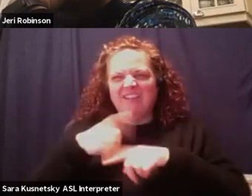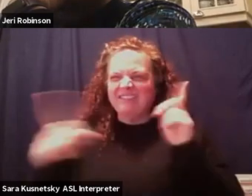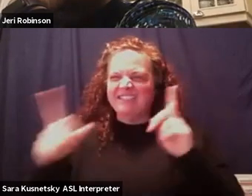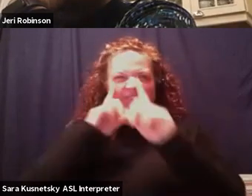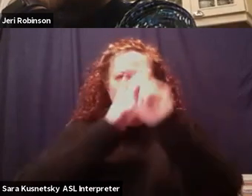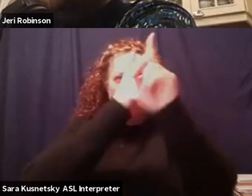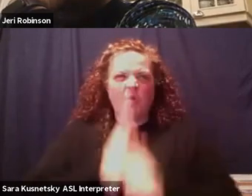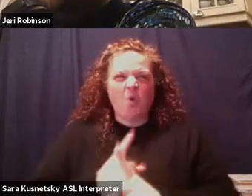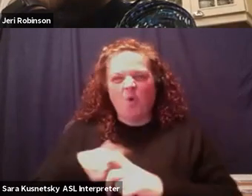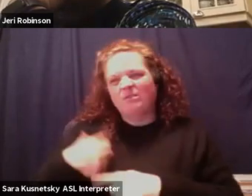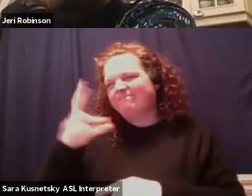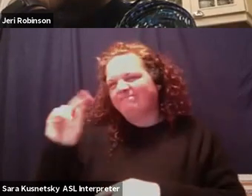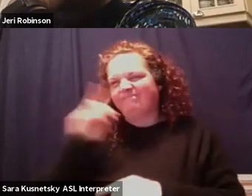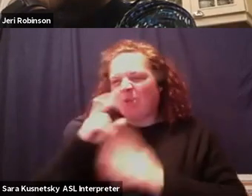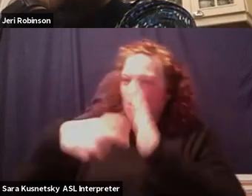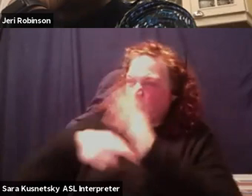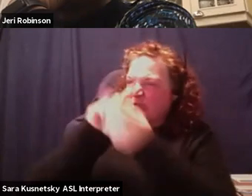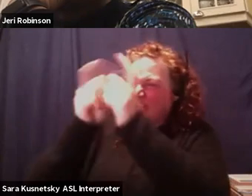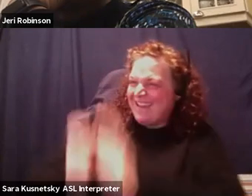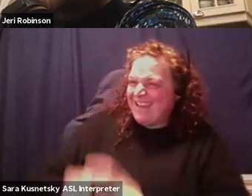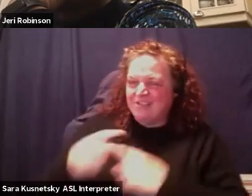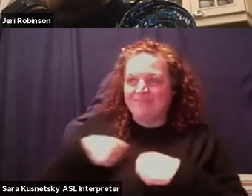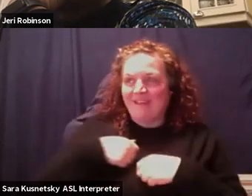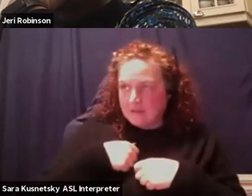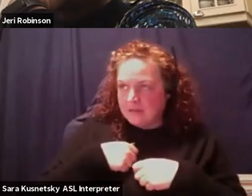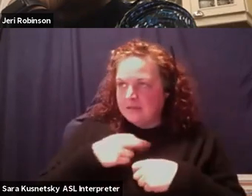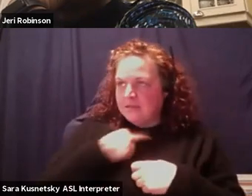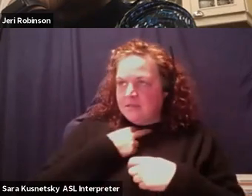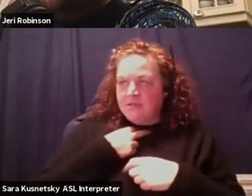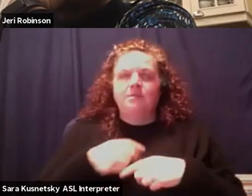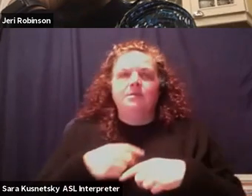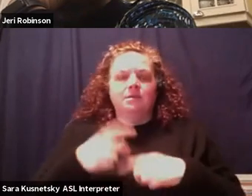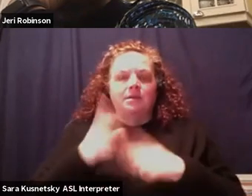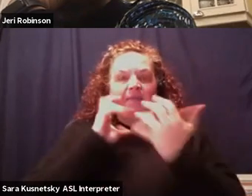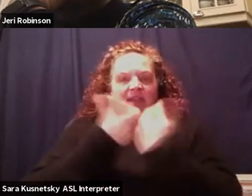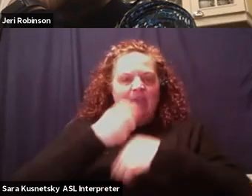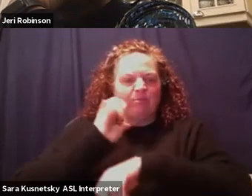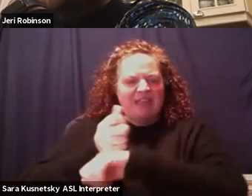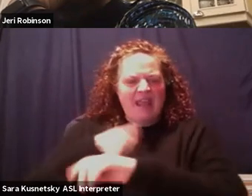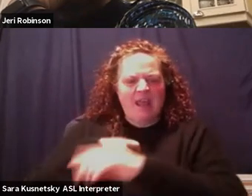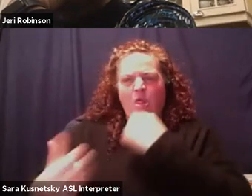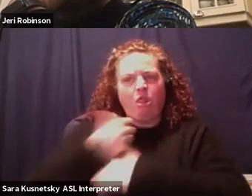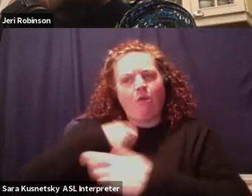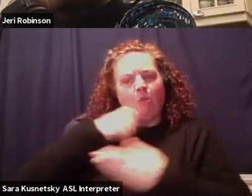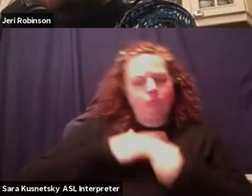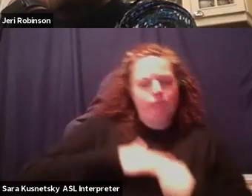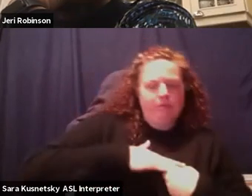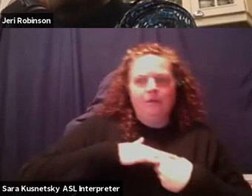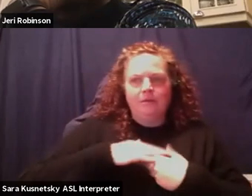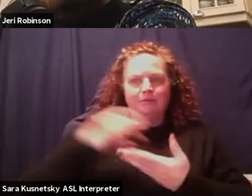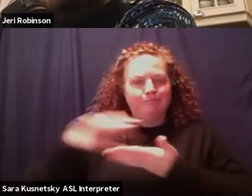Play by the rules. The rules have changed though. No one told you that the game was set up. It's just another barrier to keep you out of the